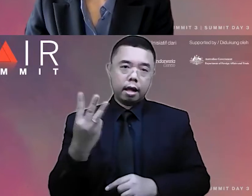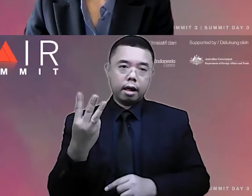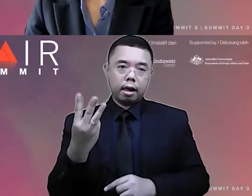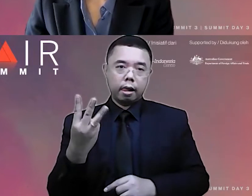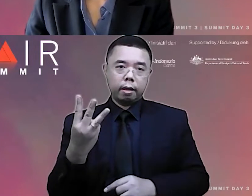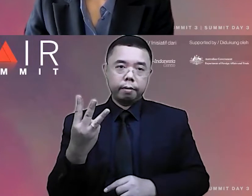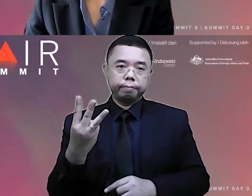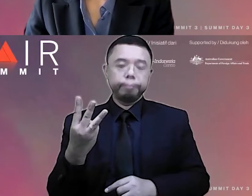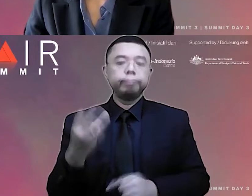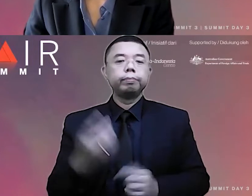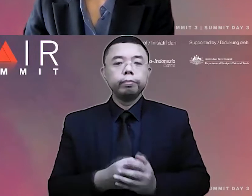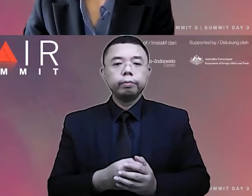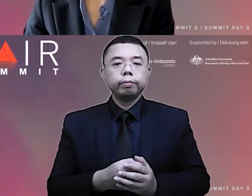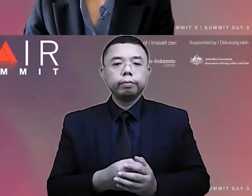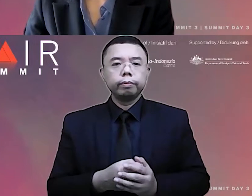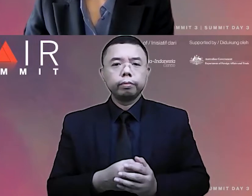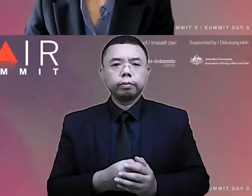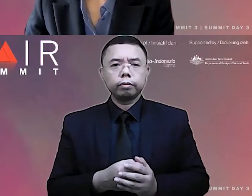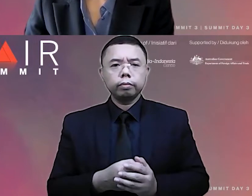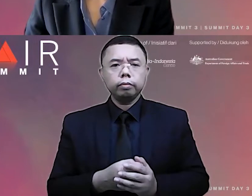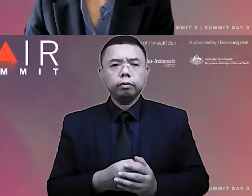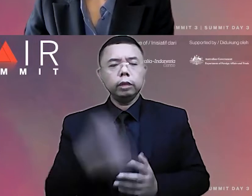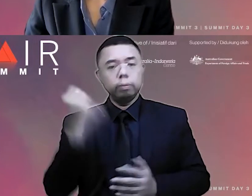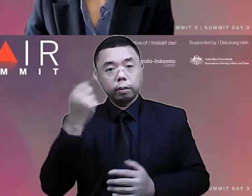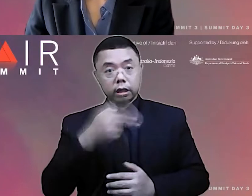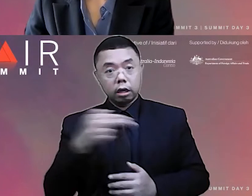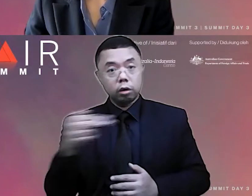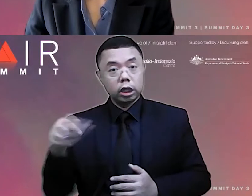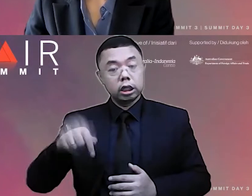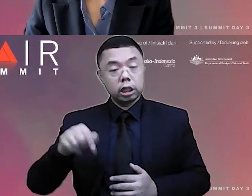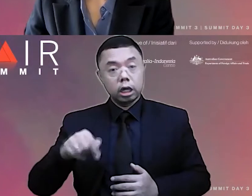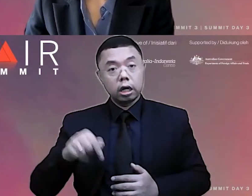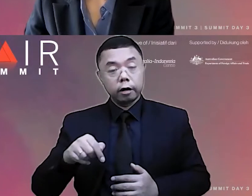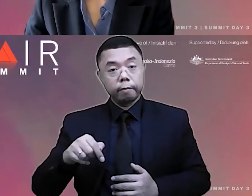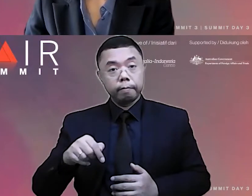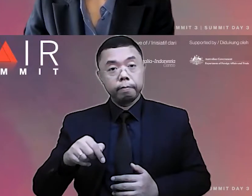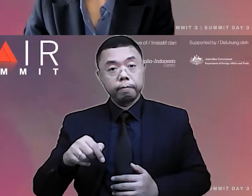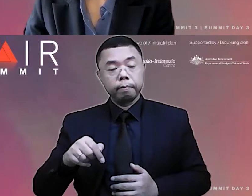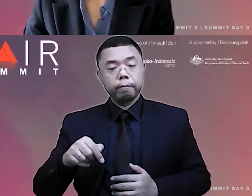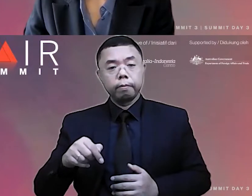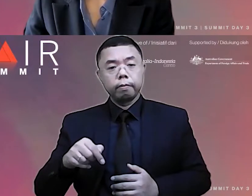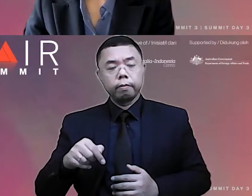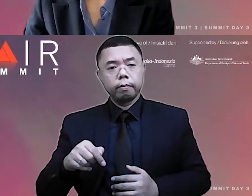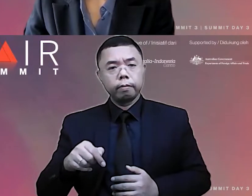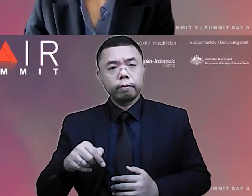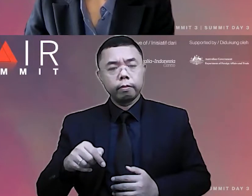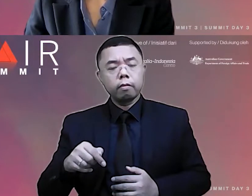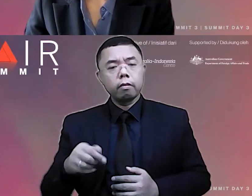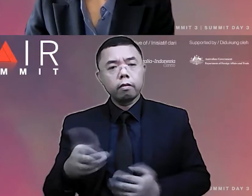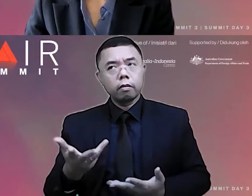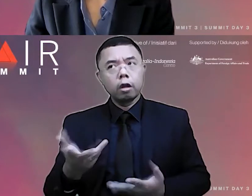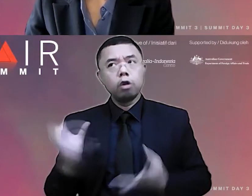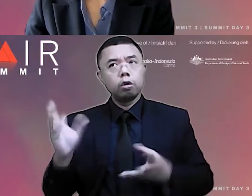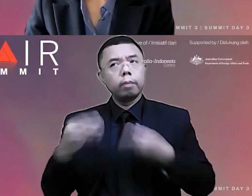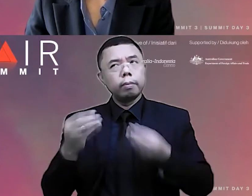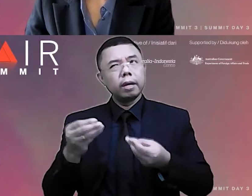So the Indonesian government are responsive to COVID-19 pandemic. The allocation of the